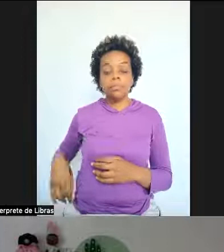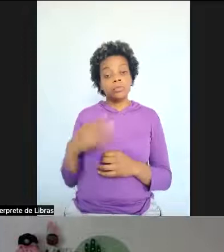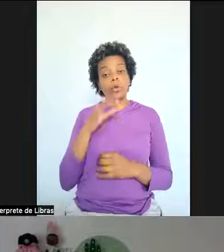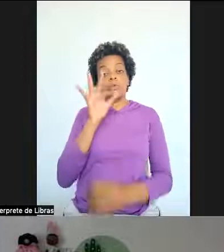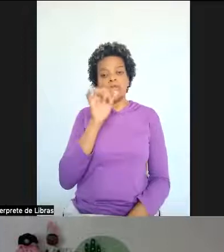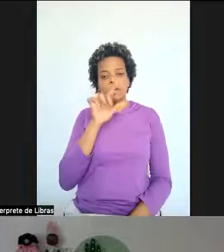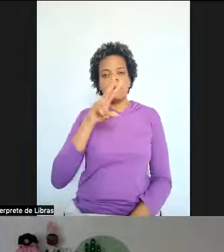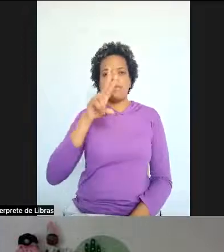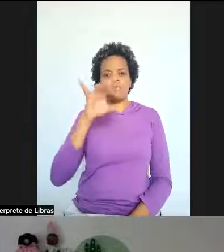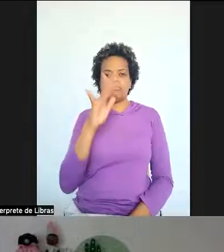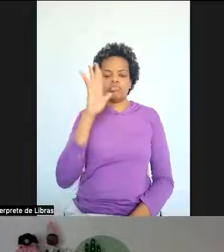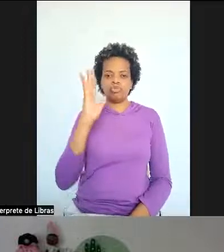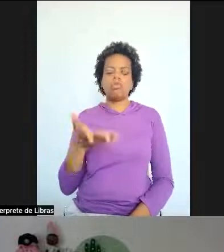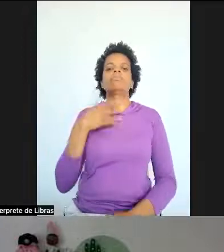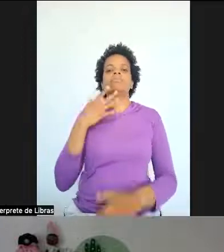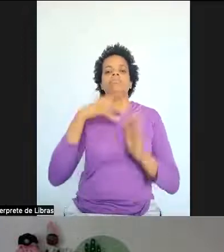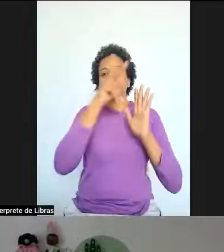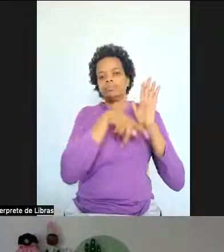As Flavio mentioned,